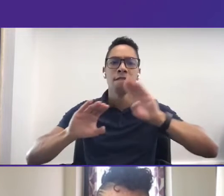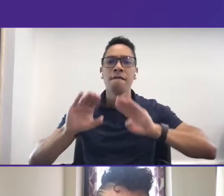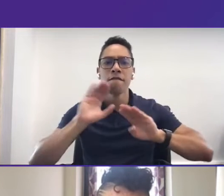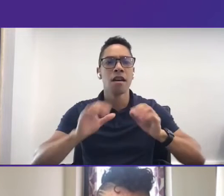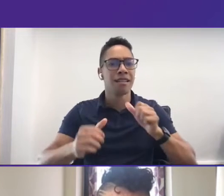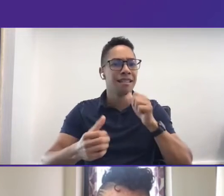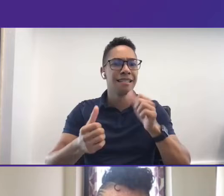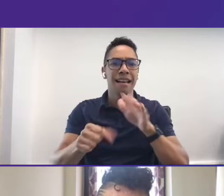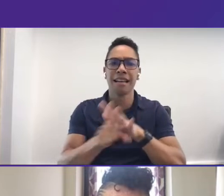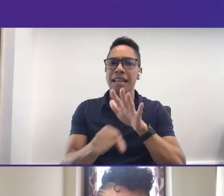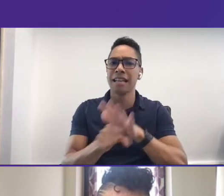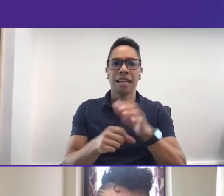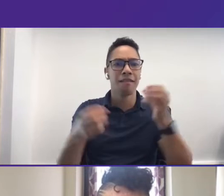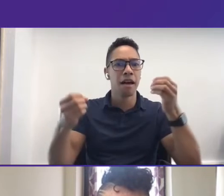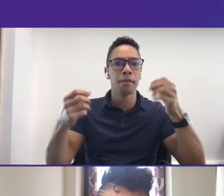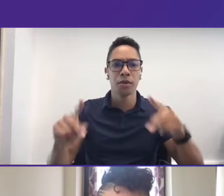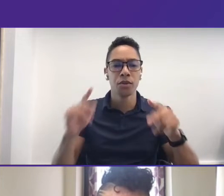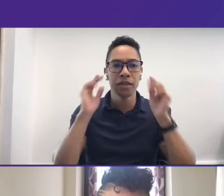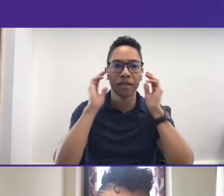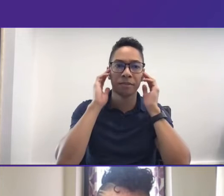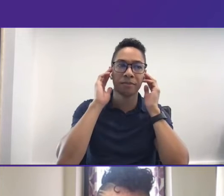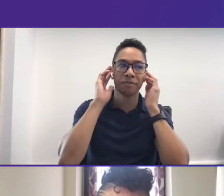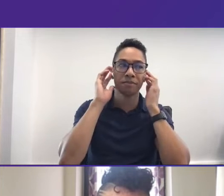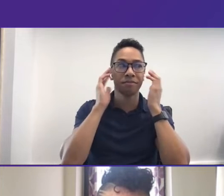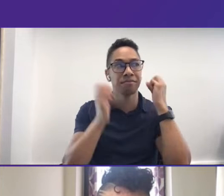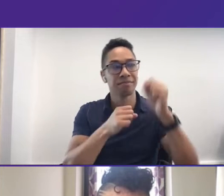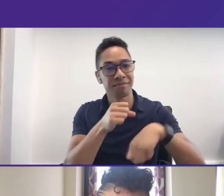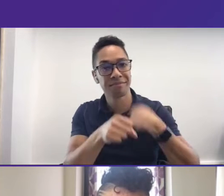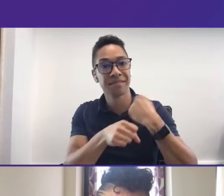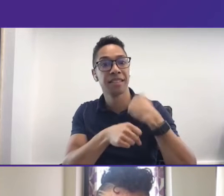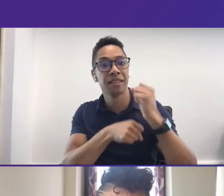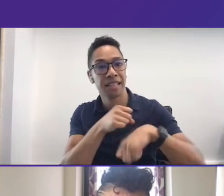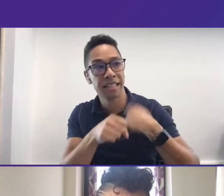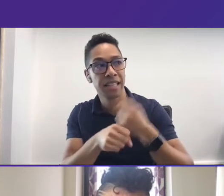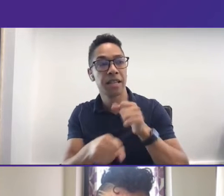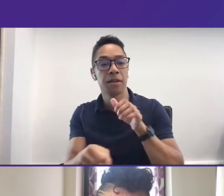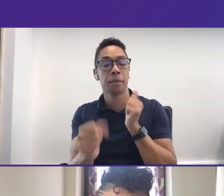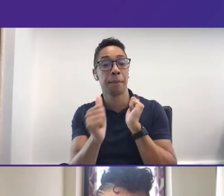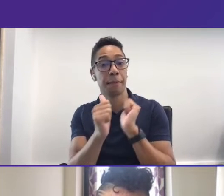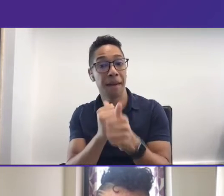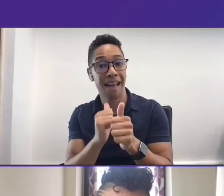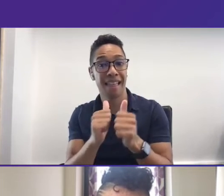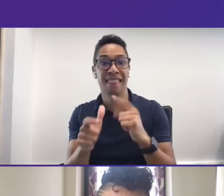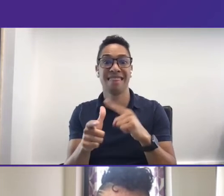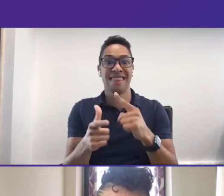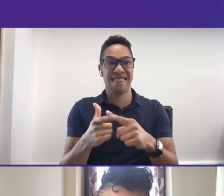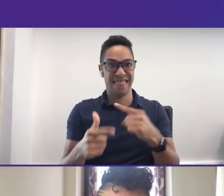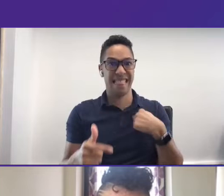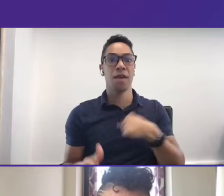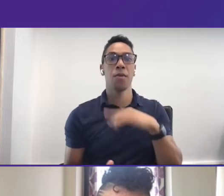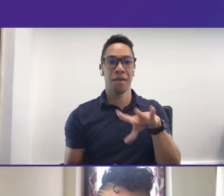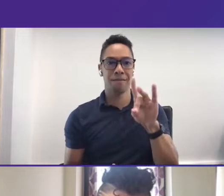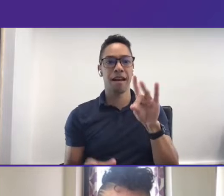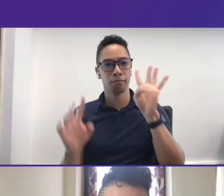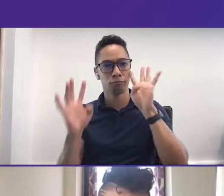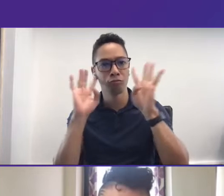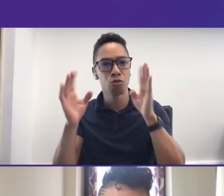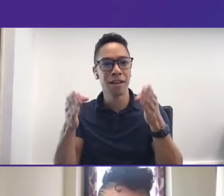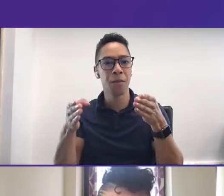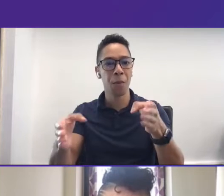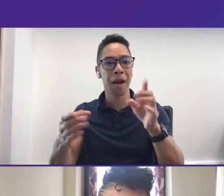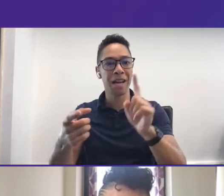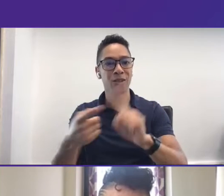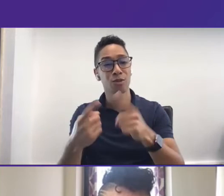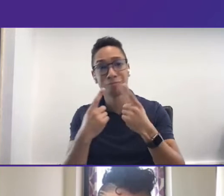opportunity or the other. And then the years would pass, and like somehow we found creative ways to make it happen. So